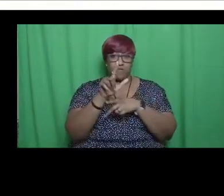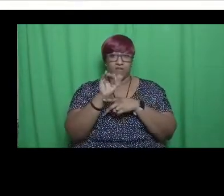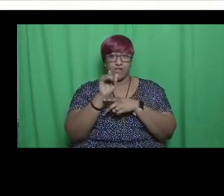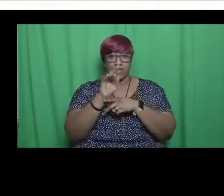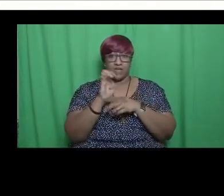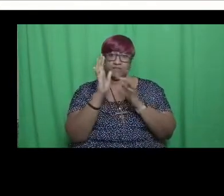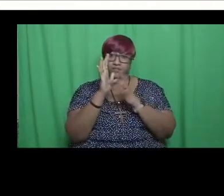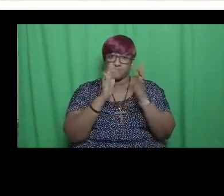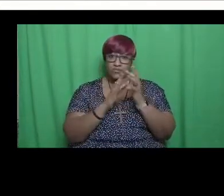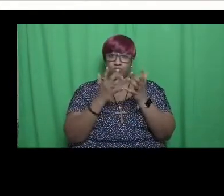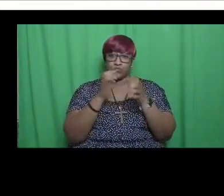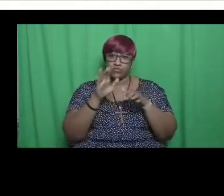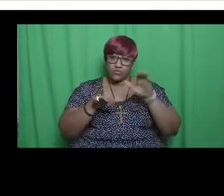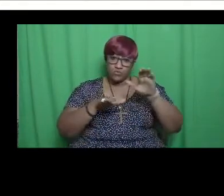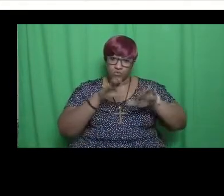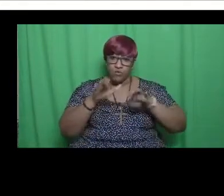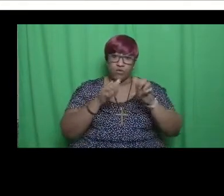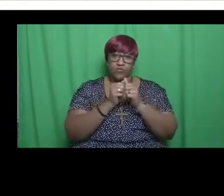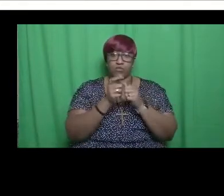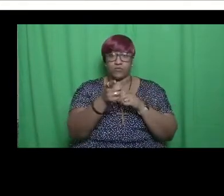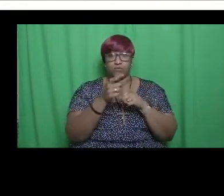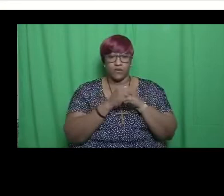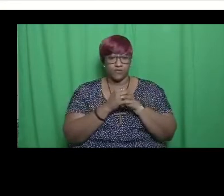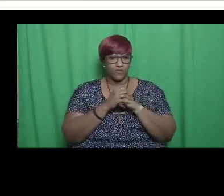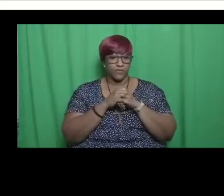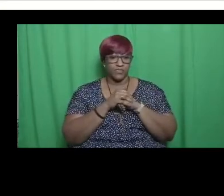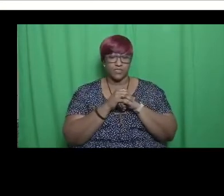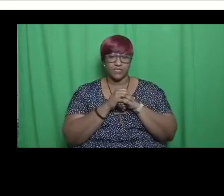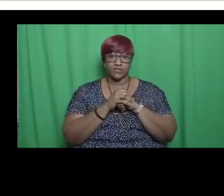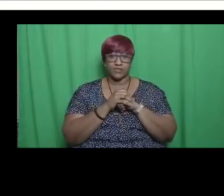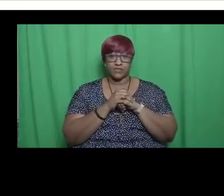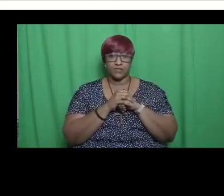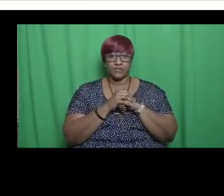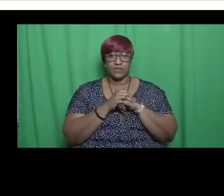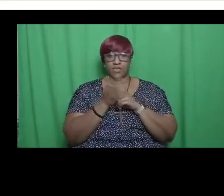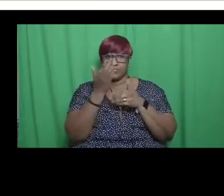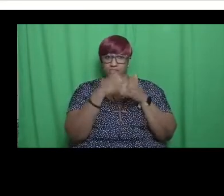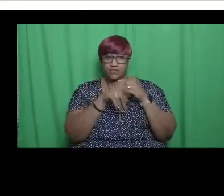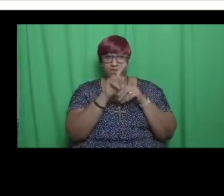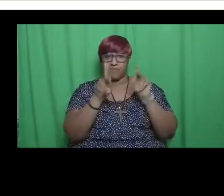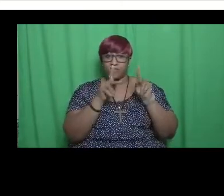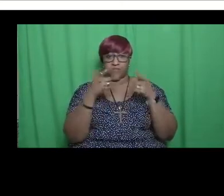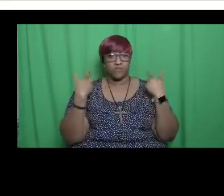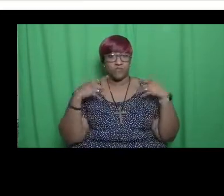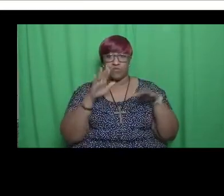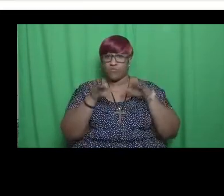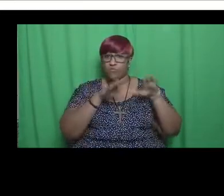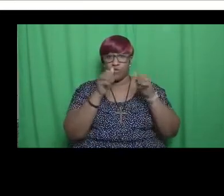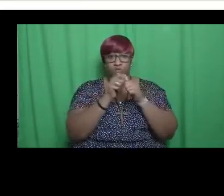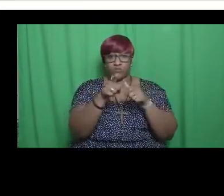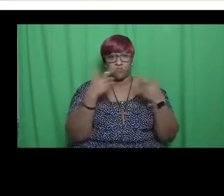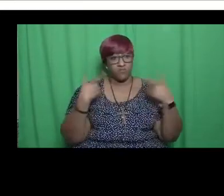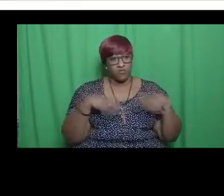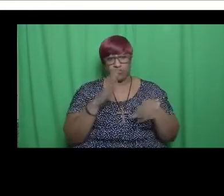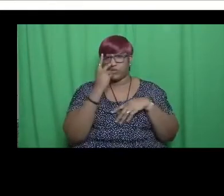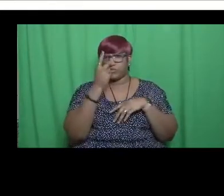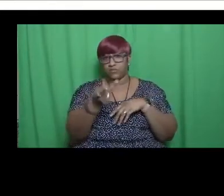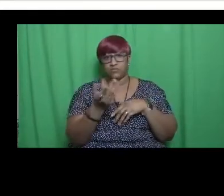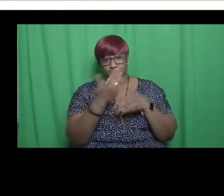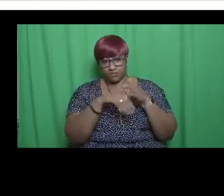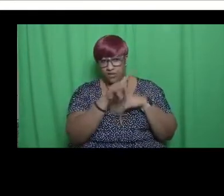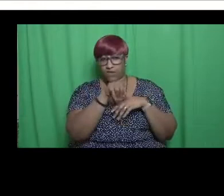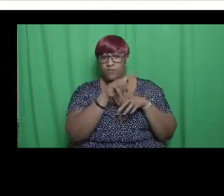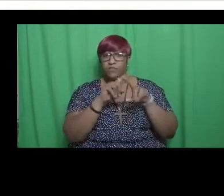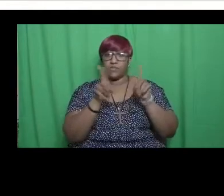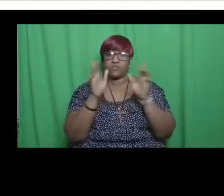Jesus wants to walk with you. Some folk don't want to walk with you. They don't want to see you.